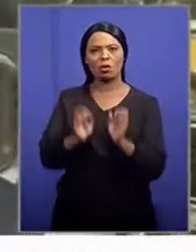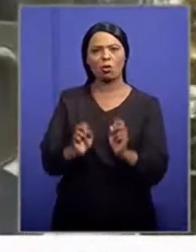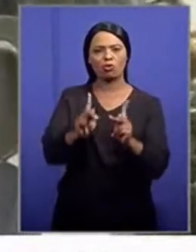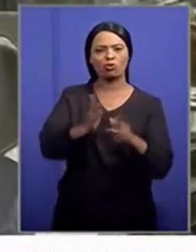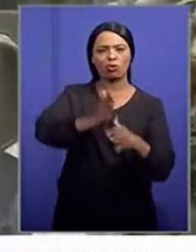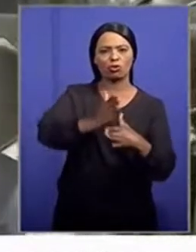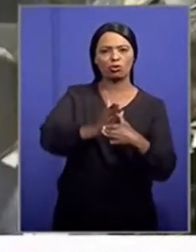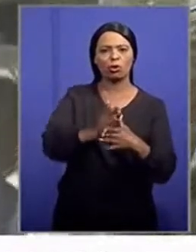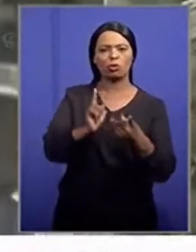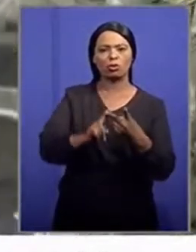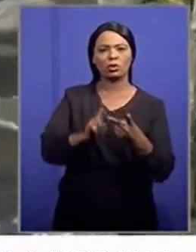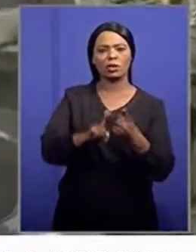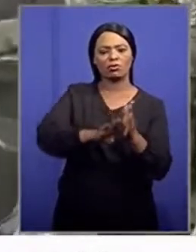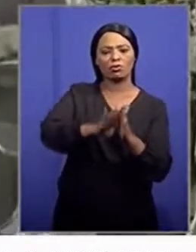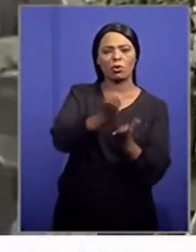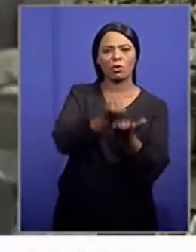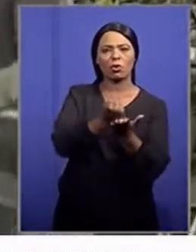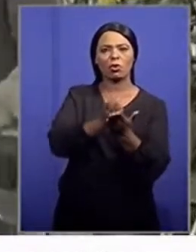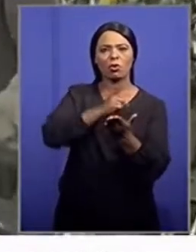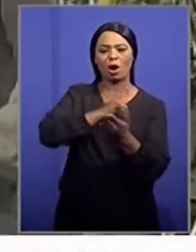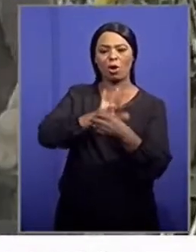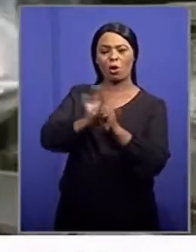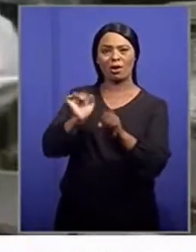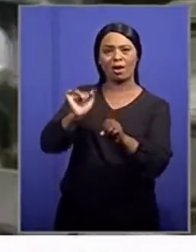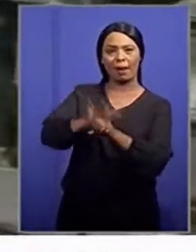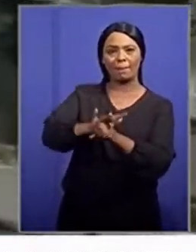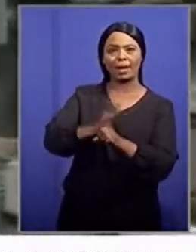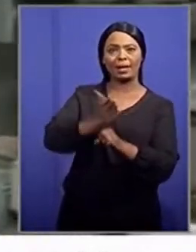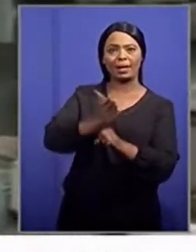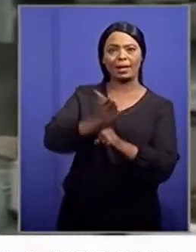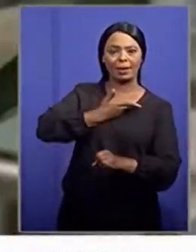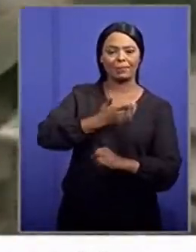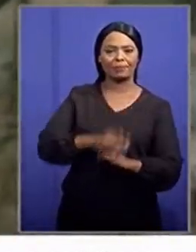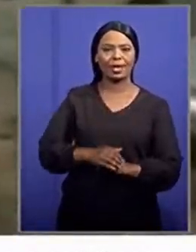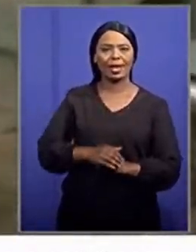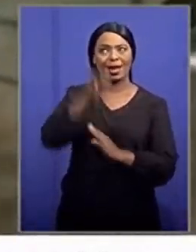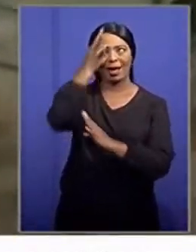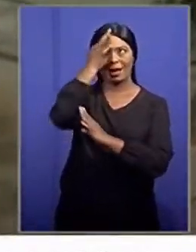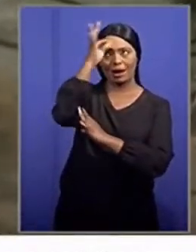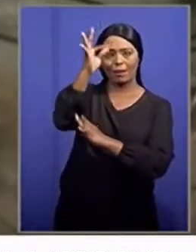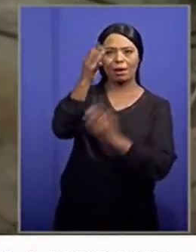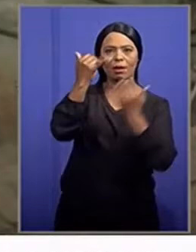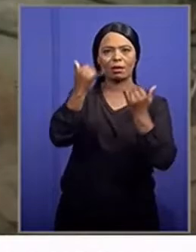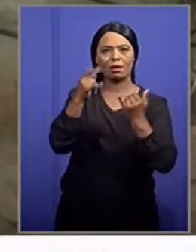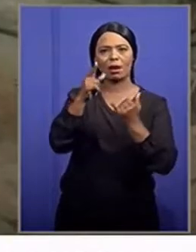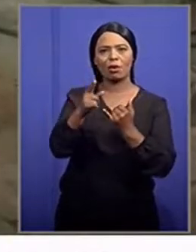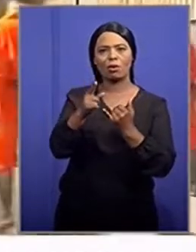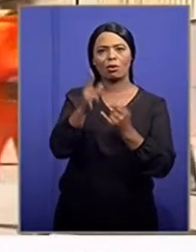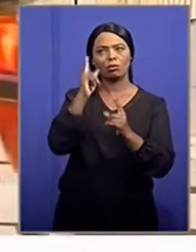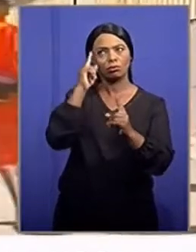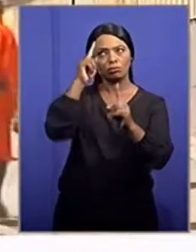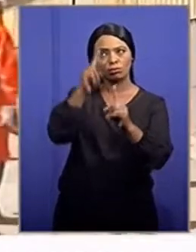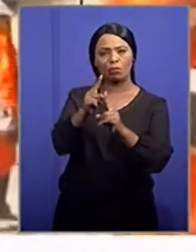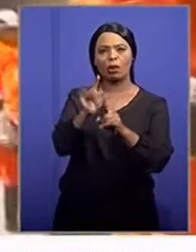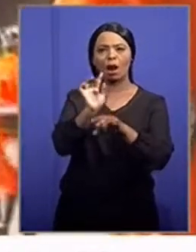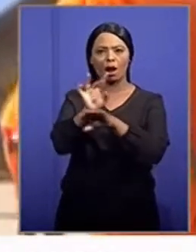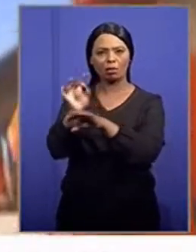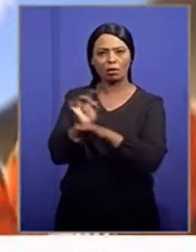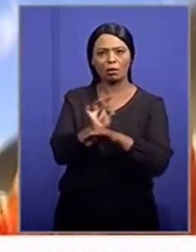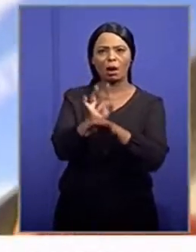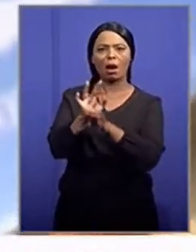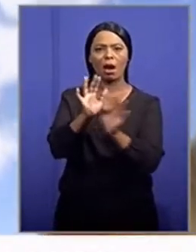ho latela mathata a bakilweng ke sewa sa COVID-19. Mmuso o tla hlaba batsetedi malotsana ka matsapa ao o seng